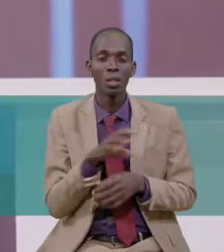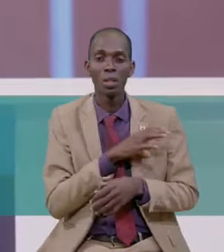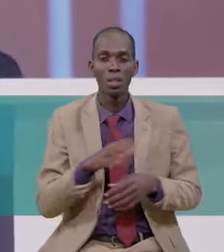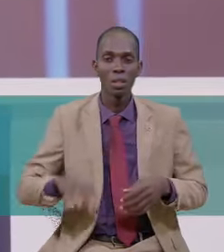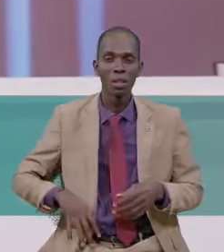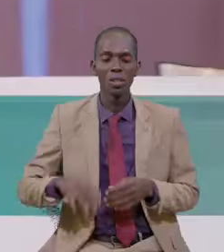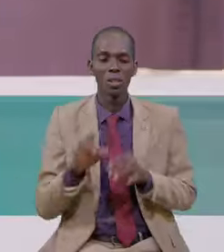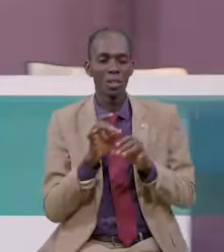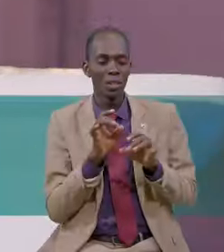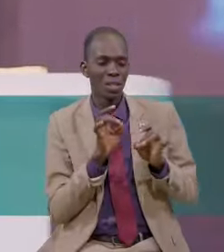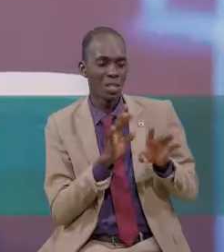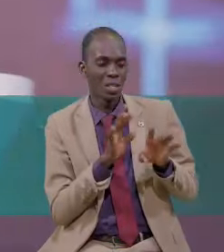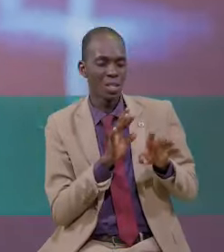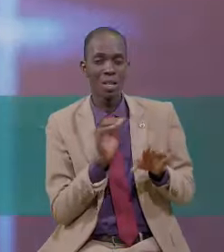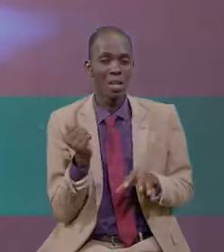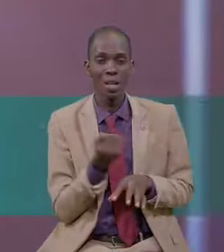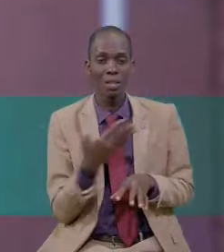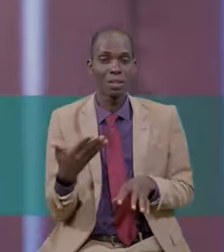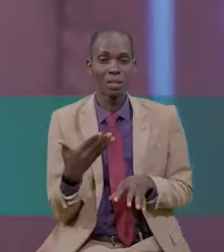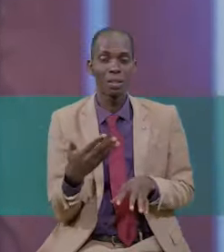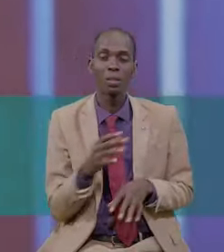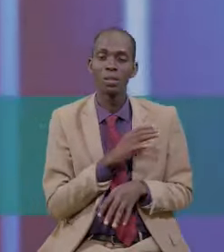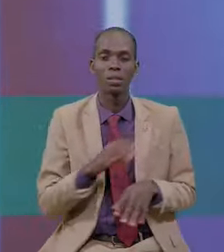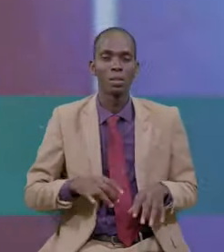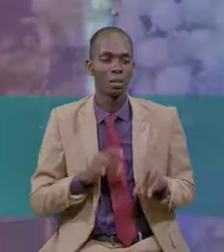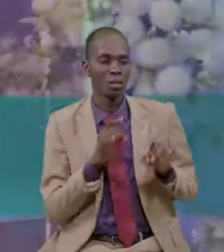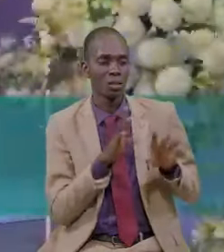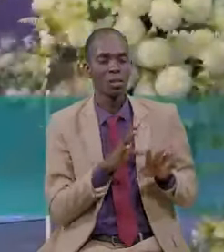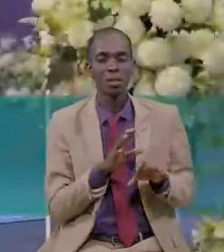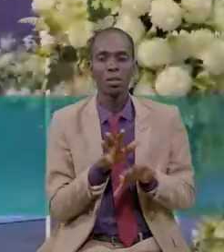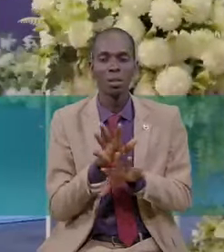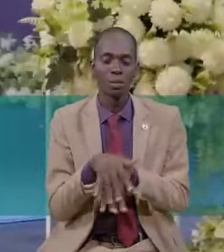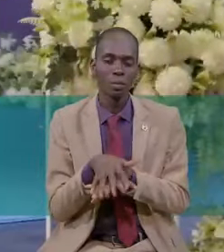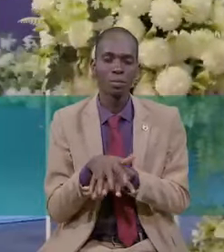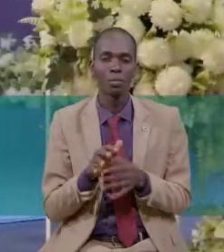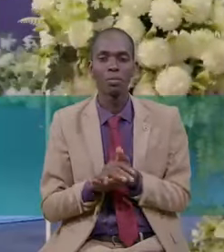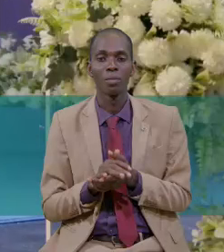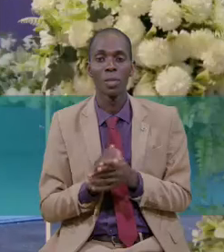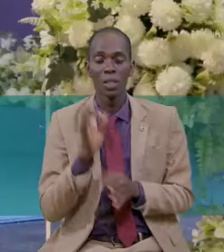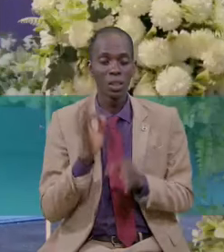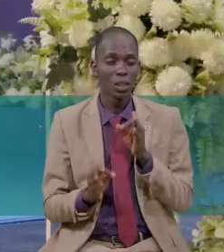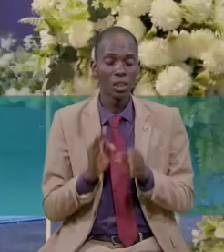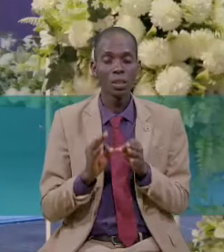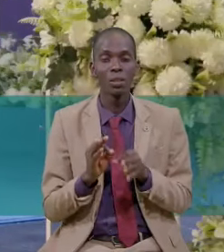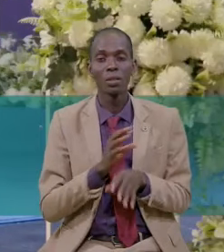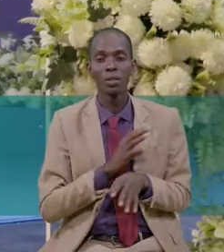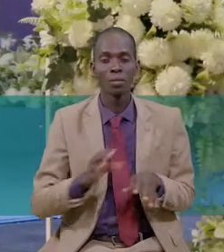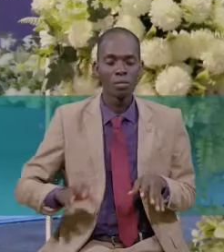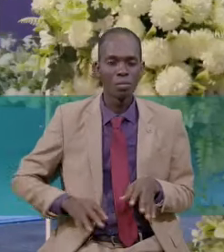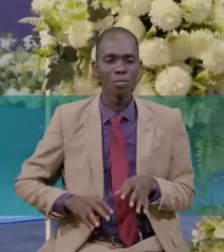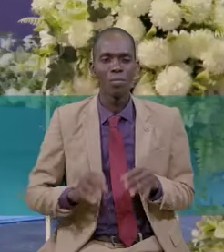anything, he hates hypocrisy. If Christ